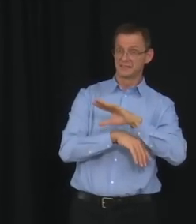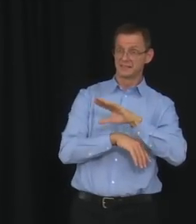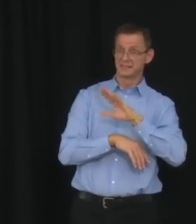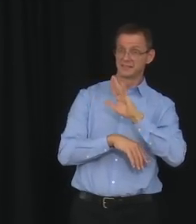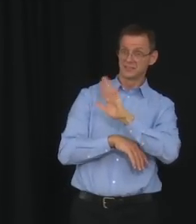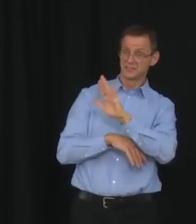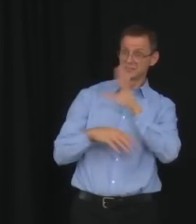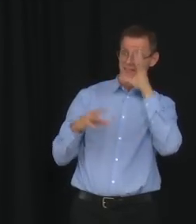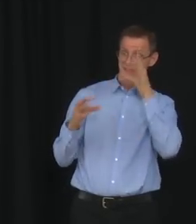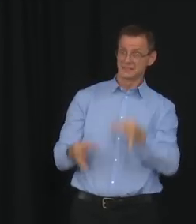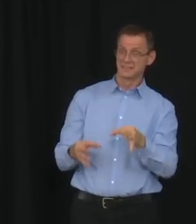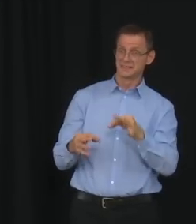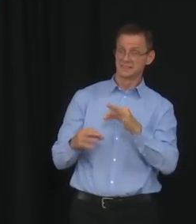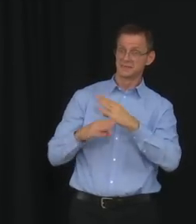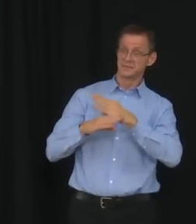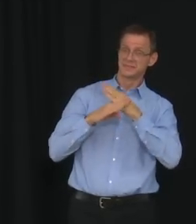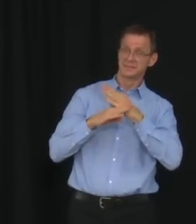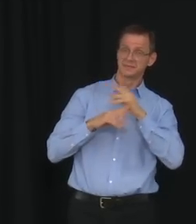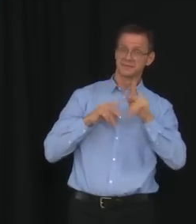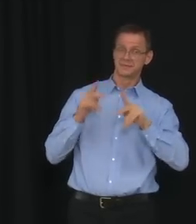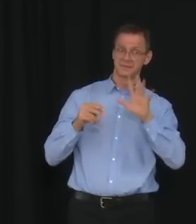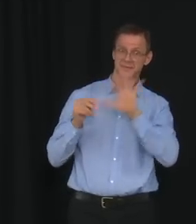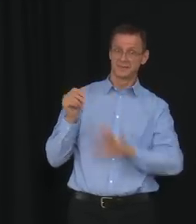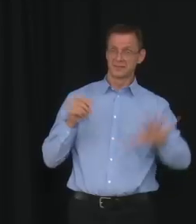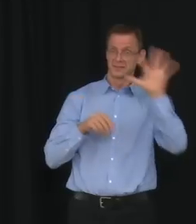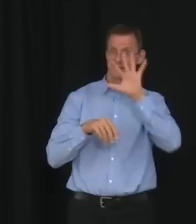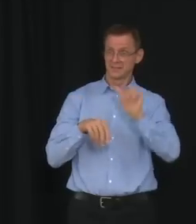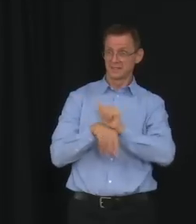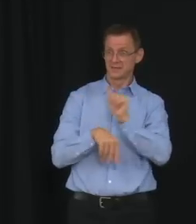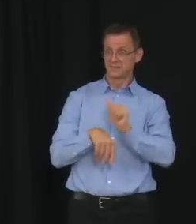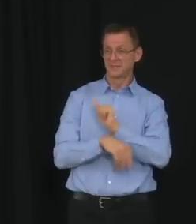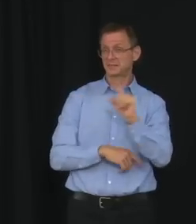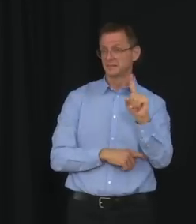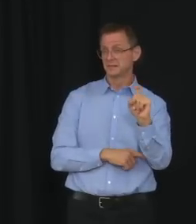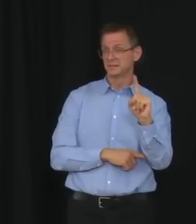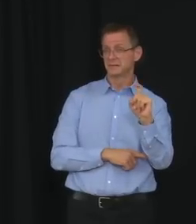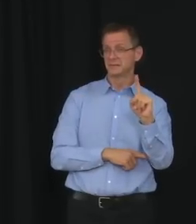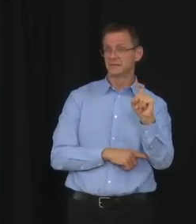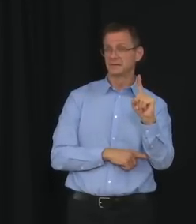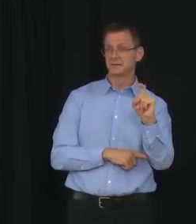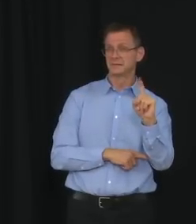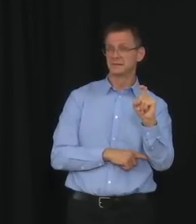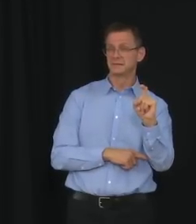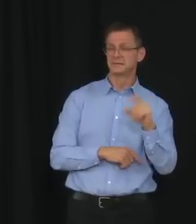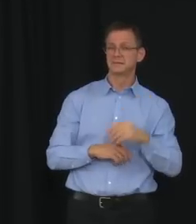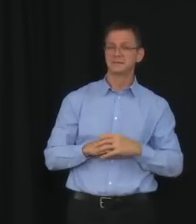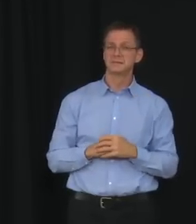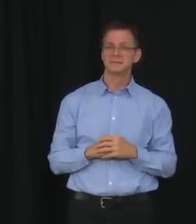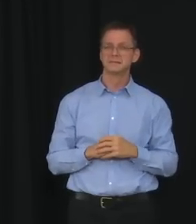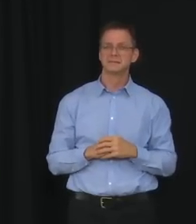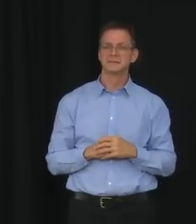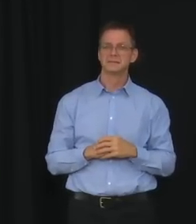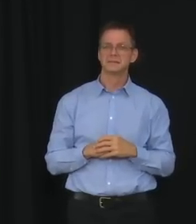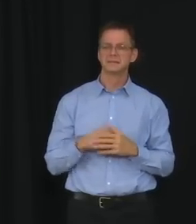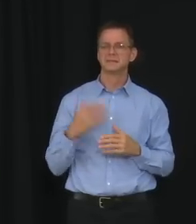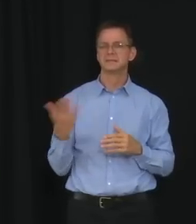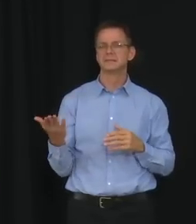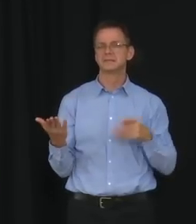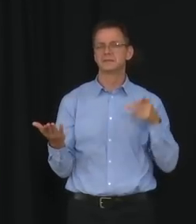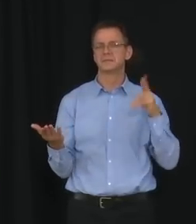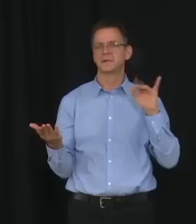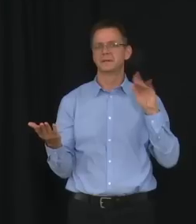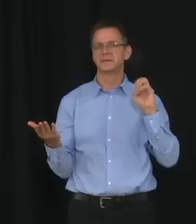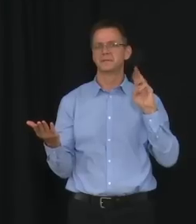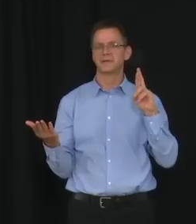Well, Premier and I have said throughout the last 18 months that we are going to be making decisions that are based on public